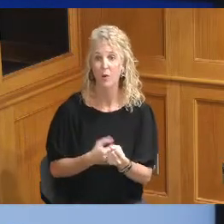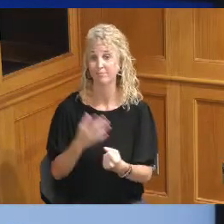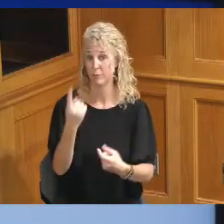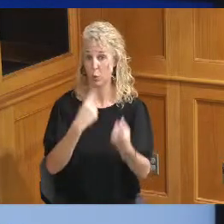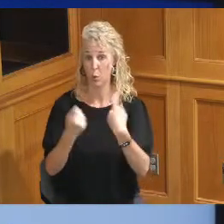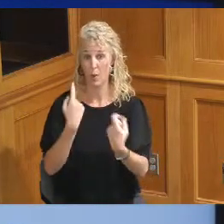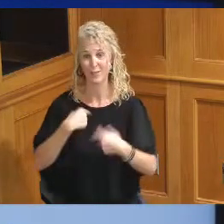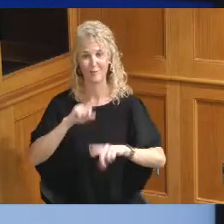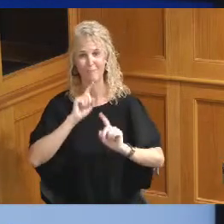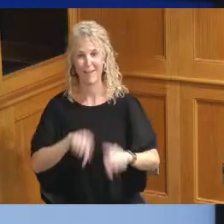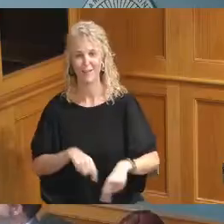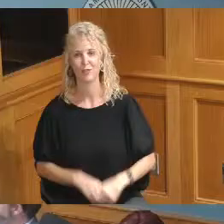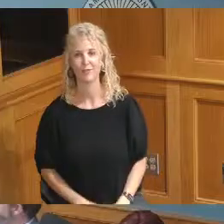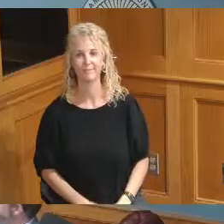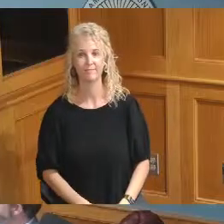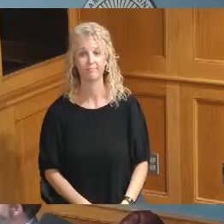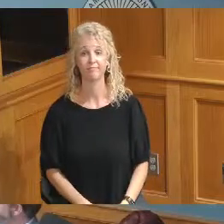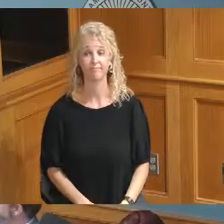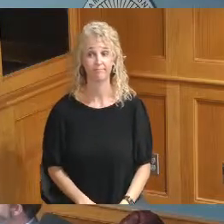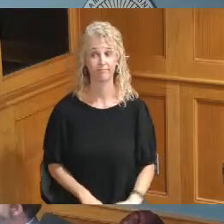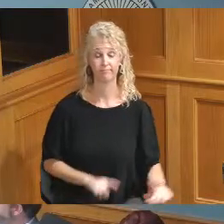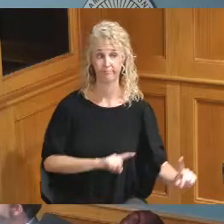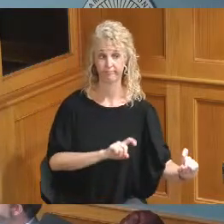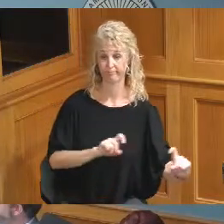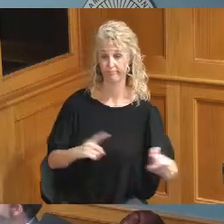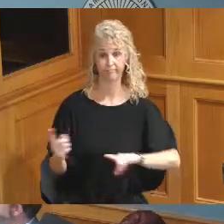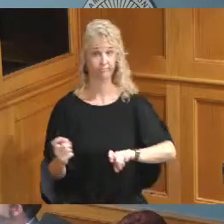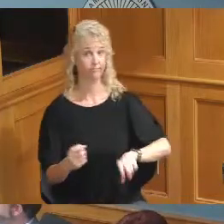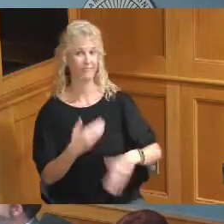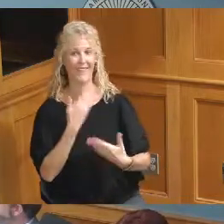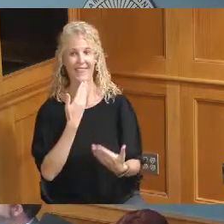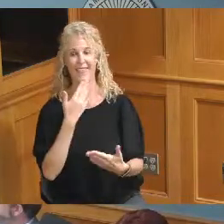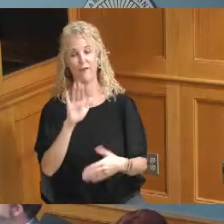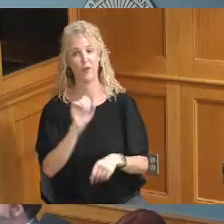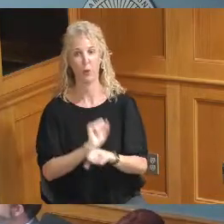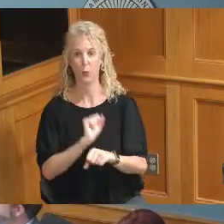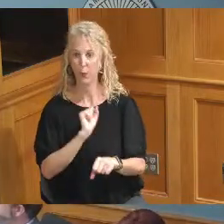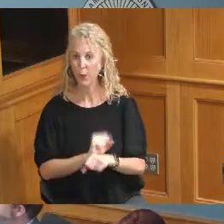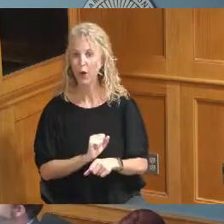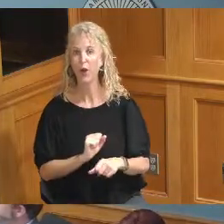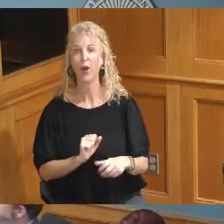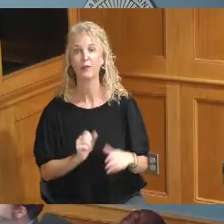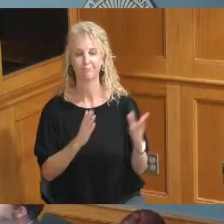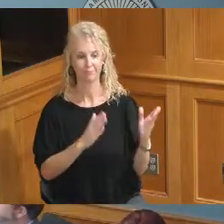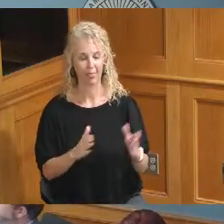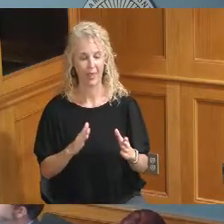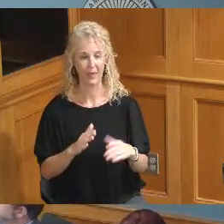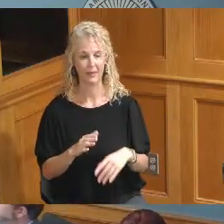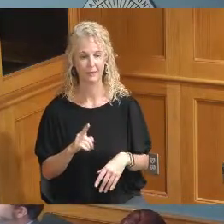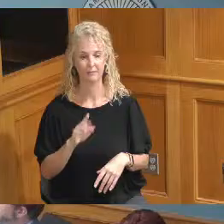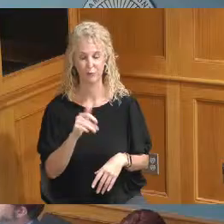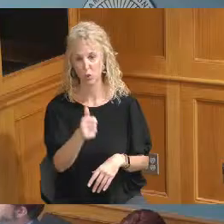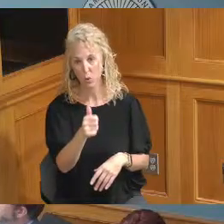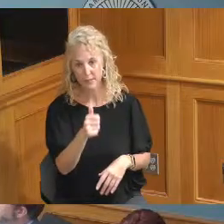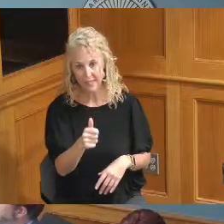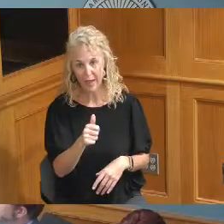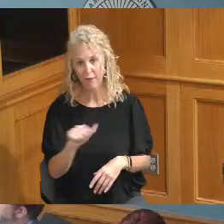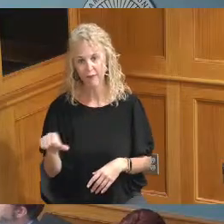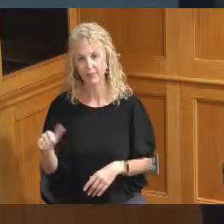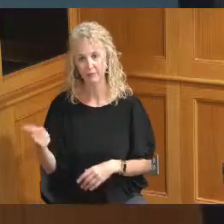any questions. Any questions, commissioners? I do want to thank you for all your work on this, yourself and Elizabeth